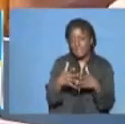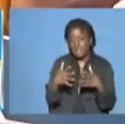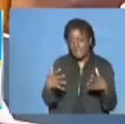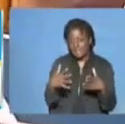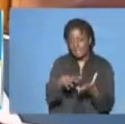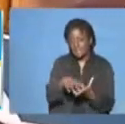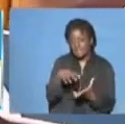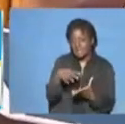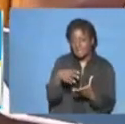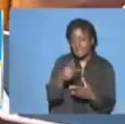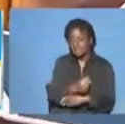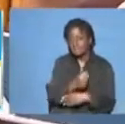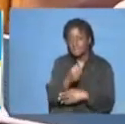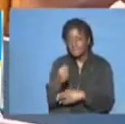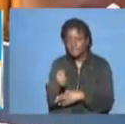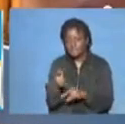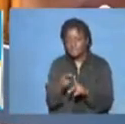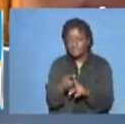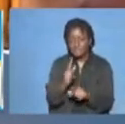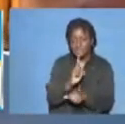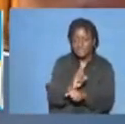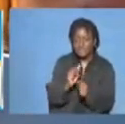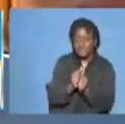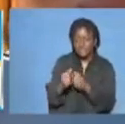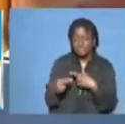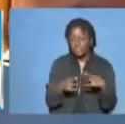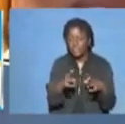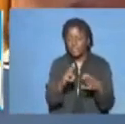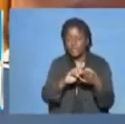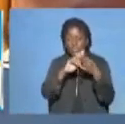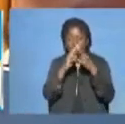tools to deal with road repair,